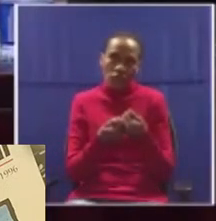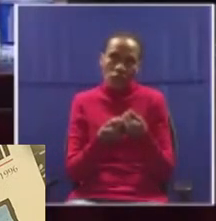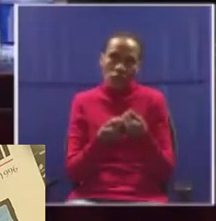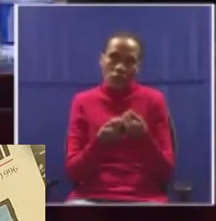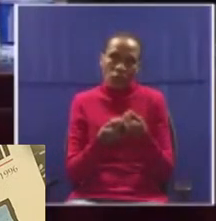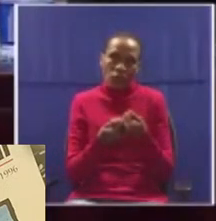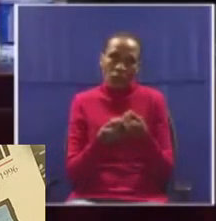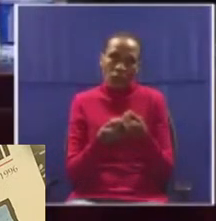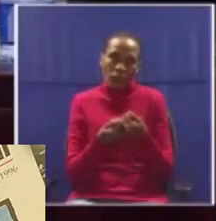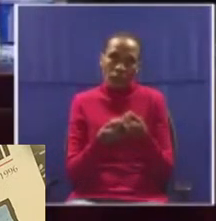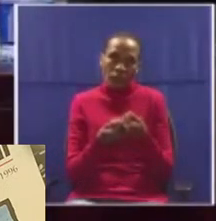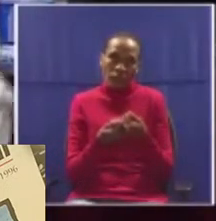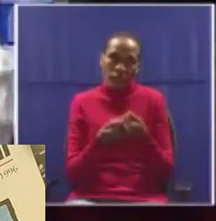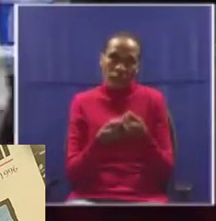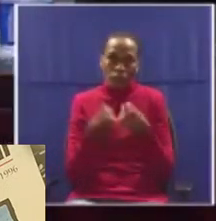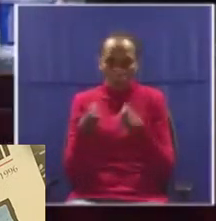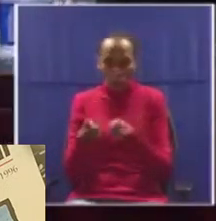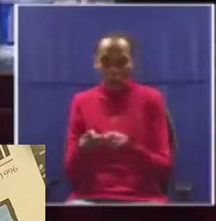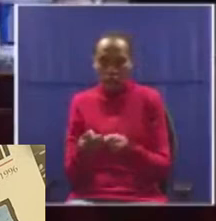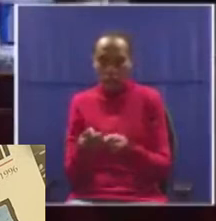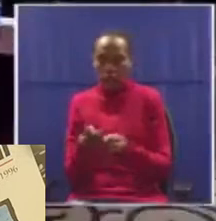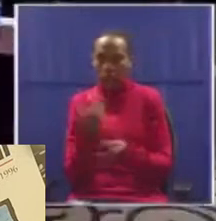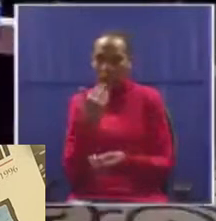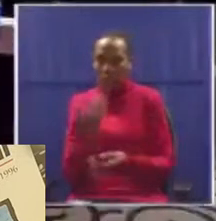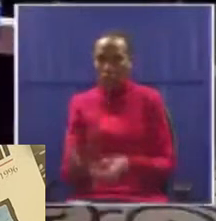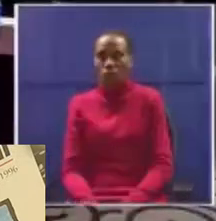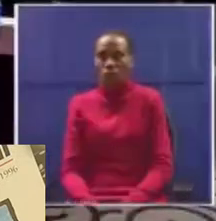season I thank you